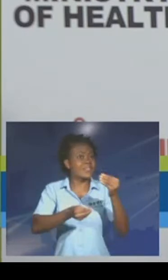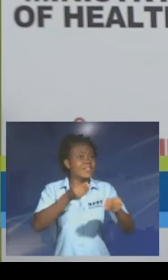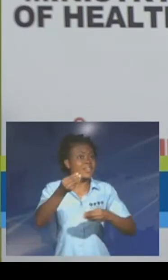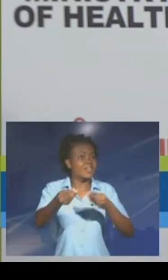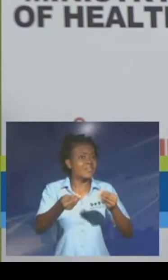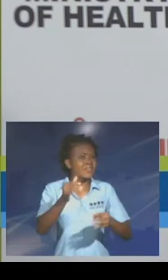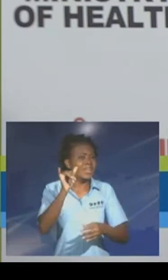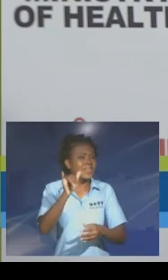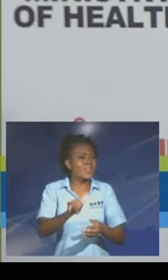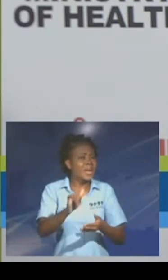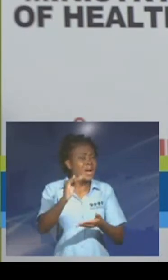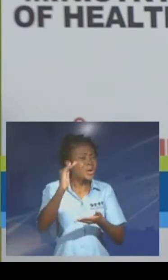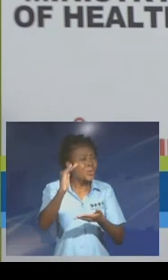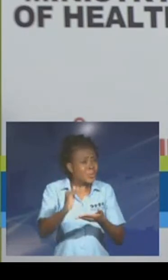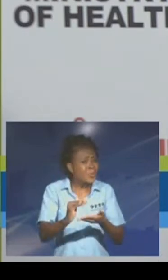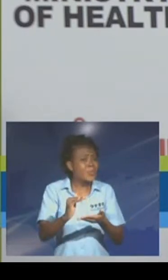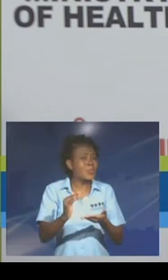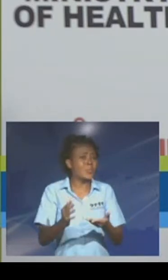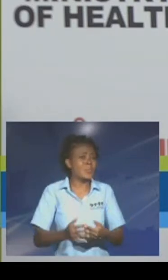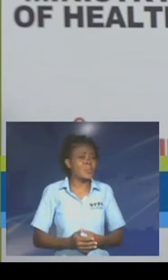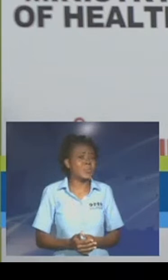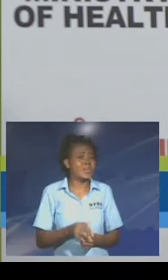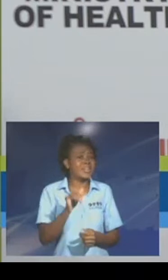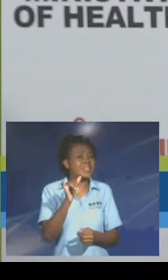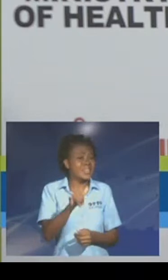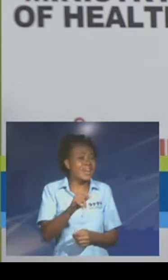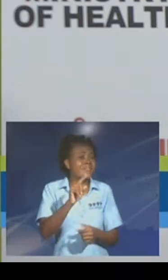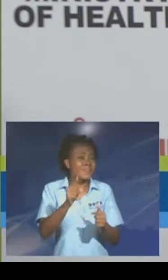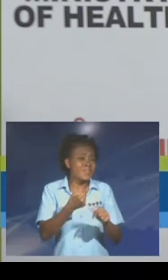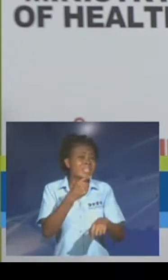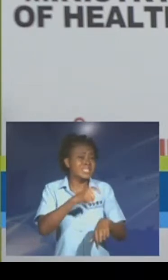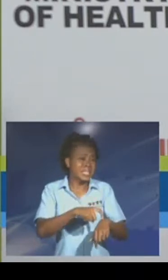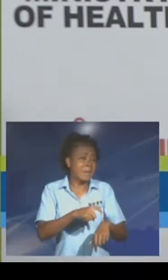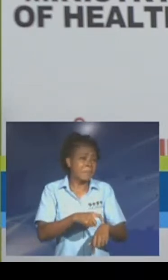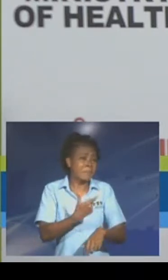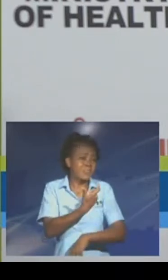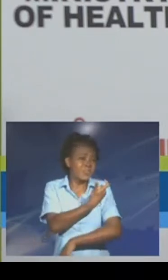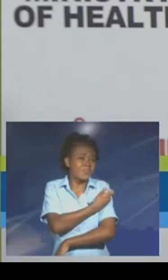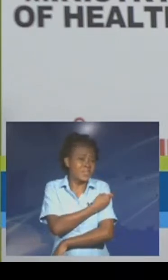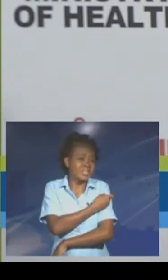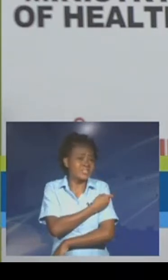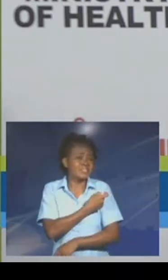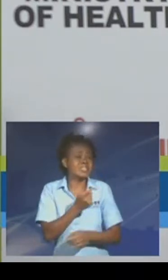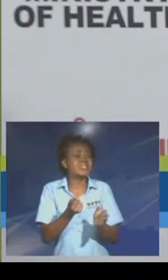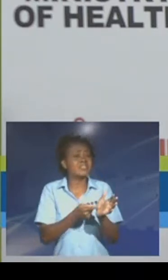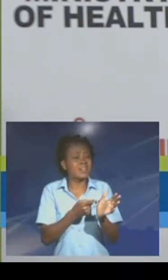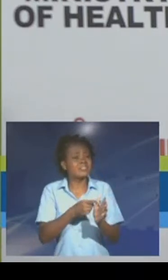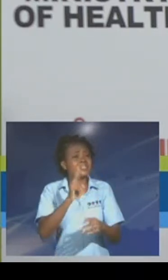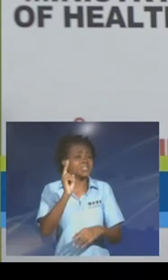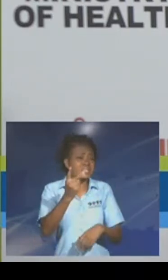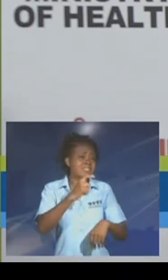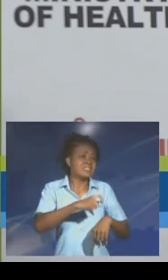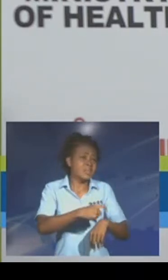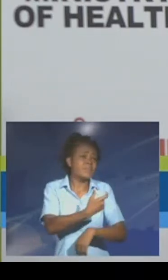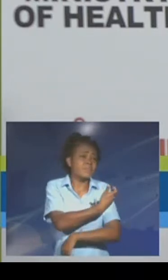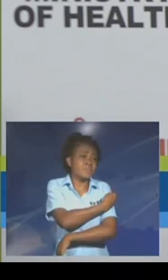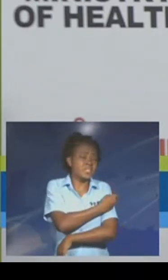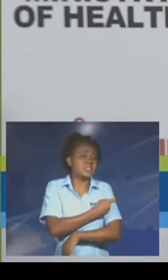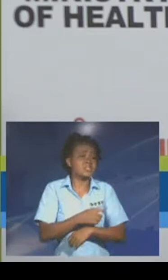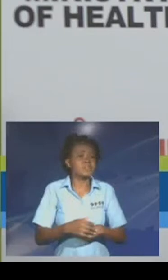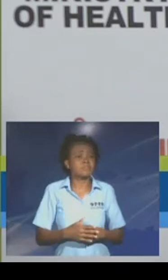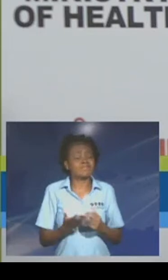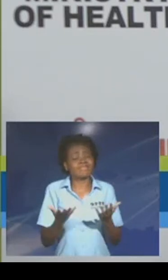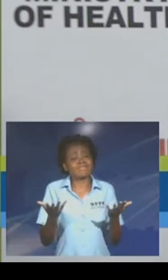first doses, second doses, boosters, and everything. So that's where we are at this point in time, Alicia. Thank you very much for that.